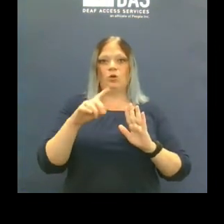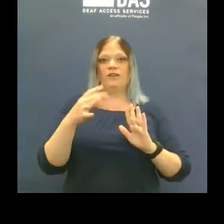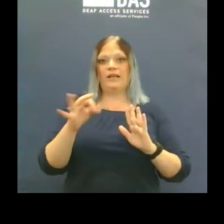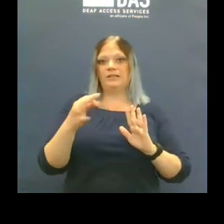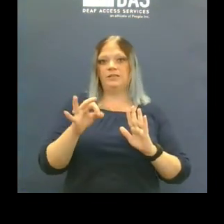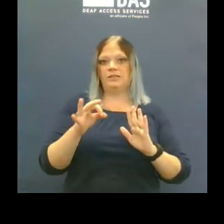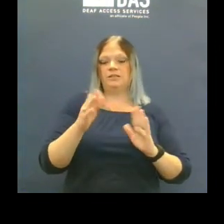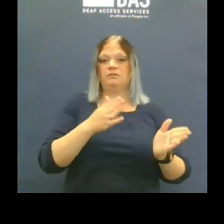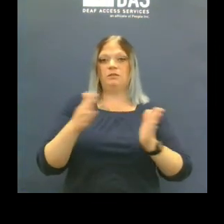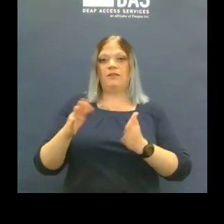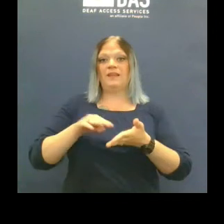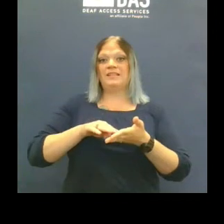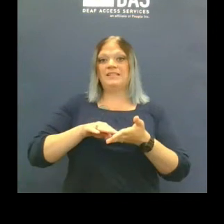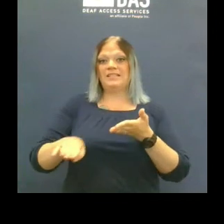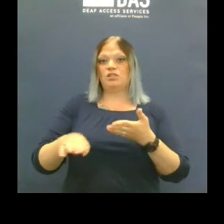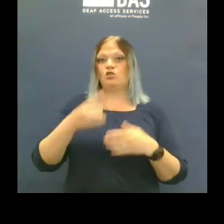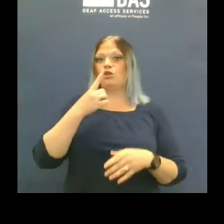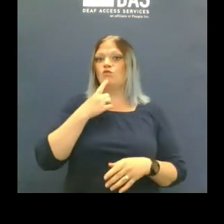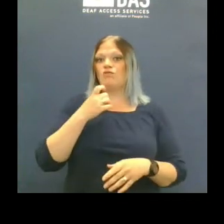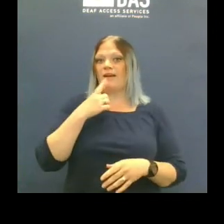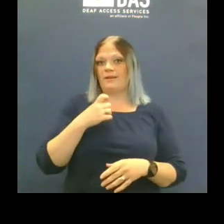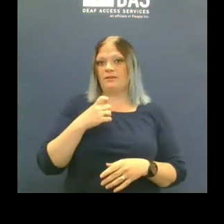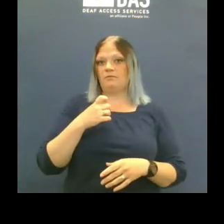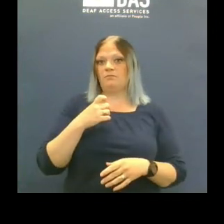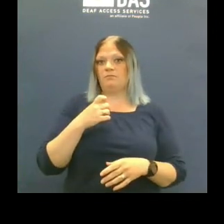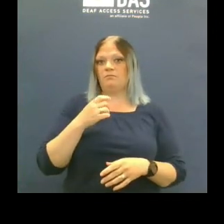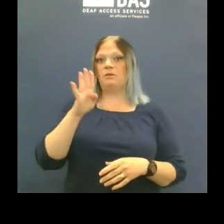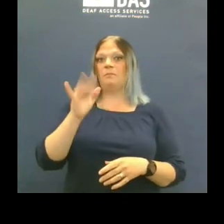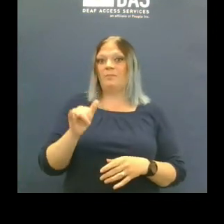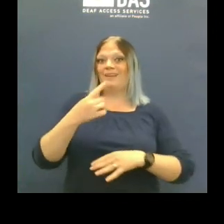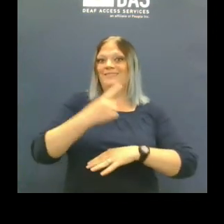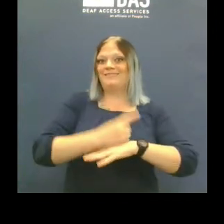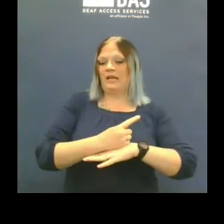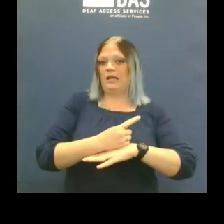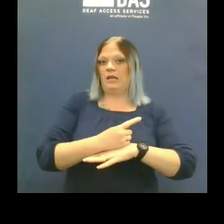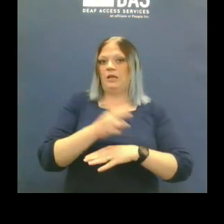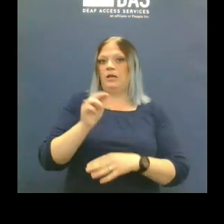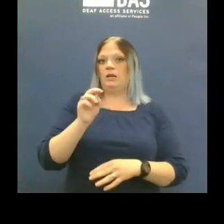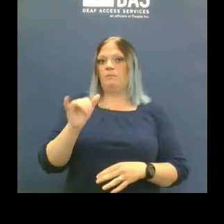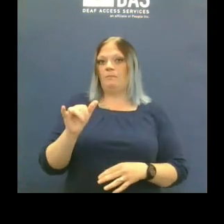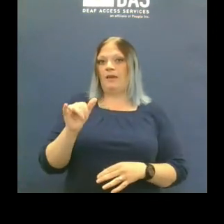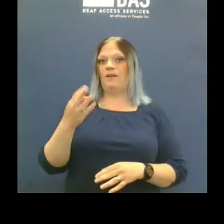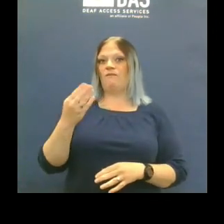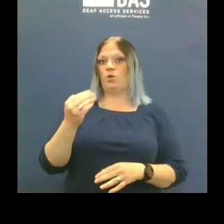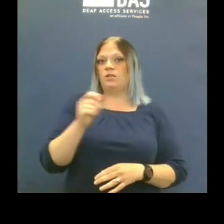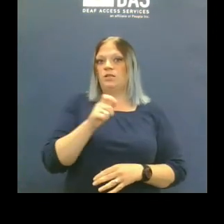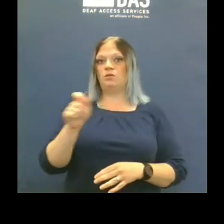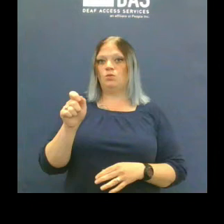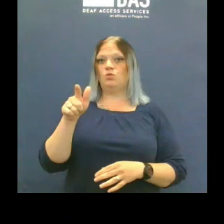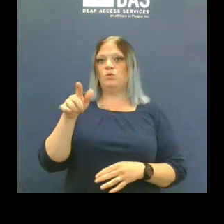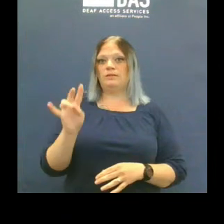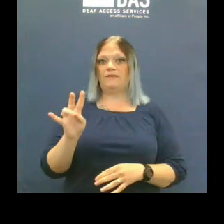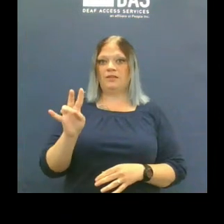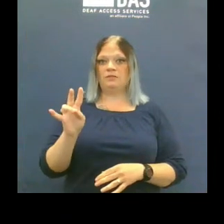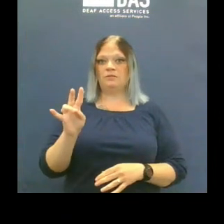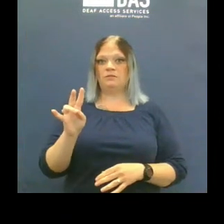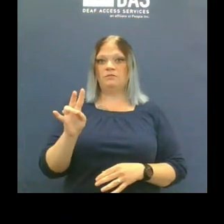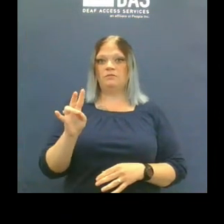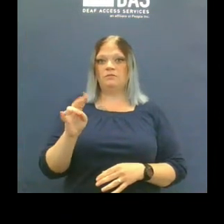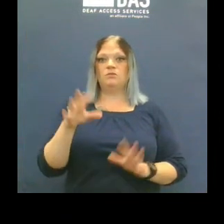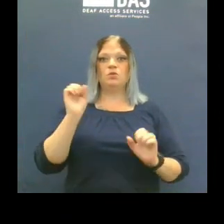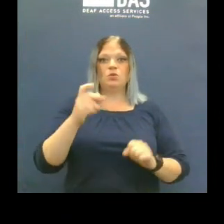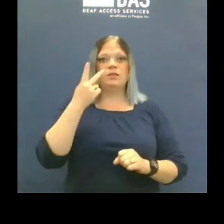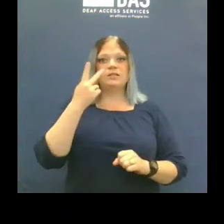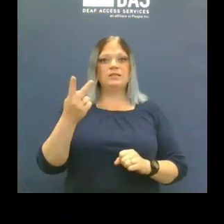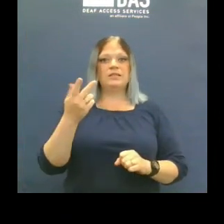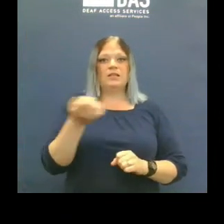And then discharges in red by day from May 14th to May 27th. And so you can see that in the